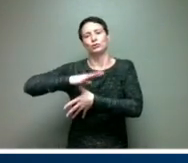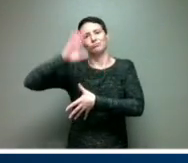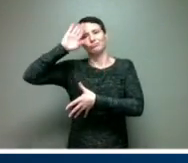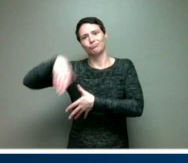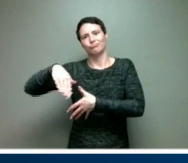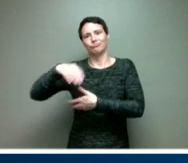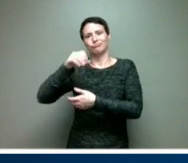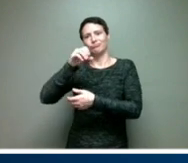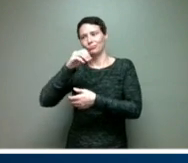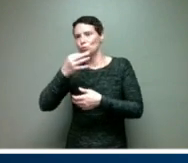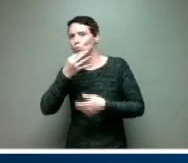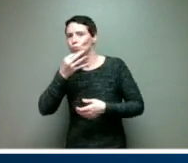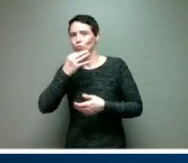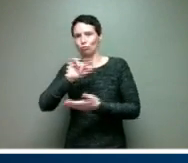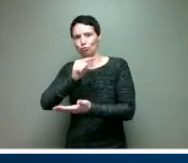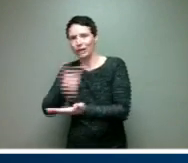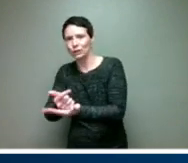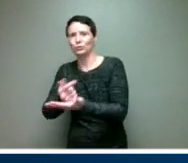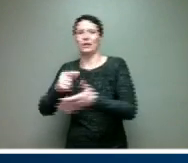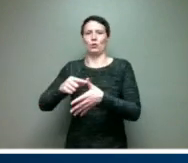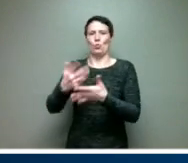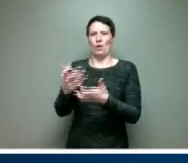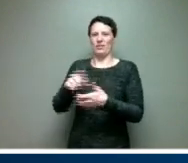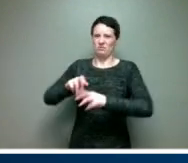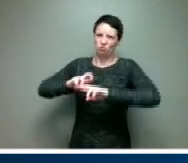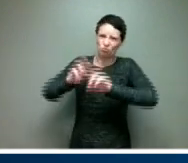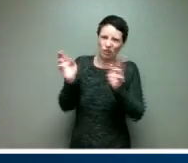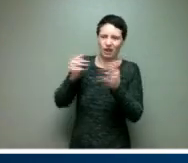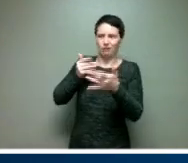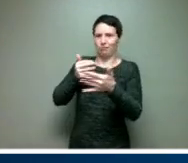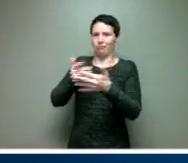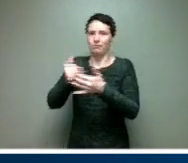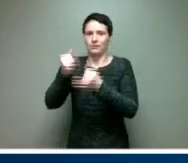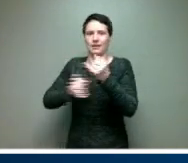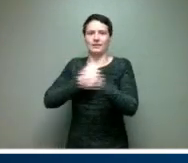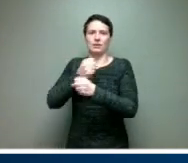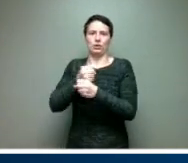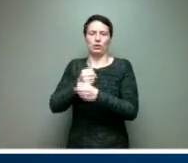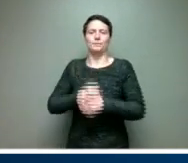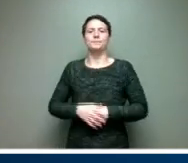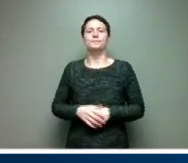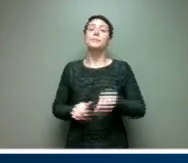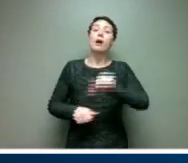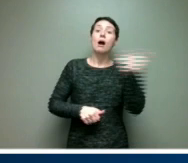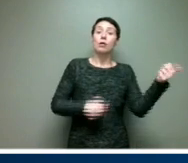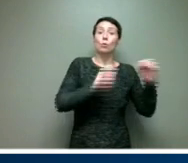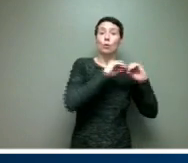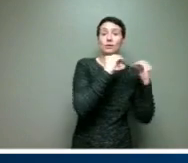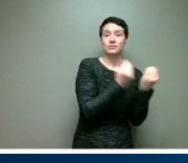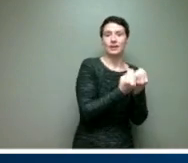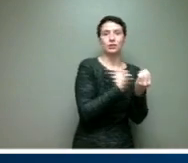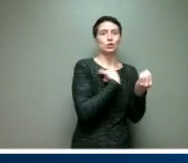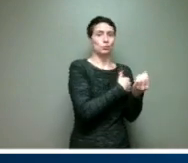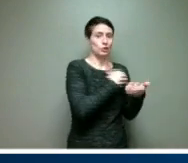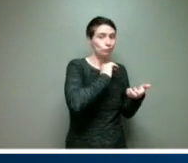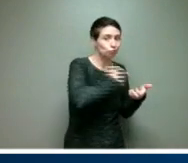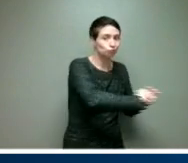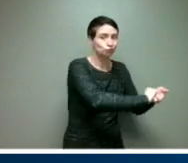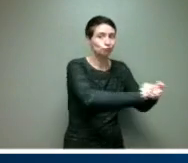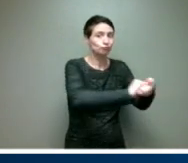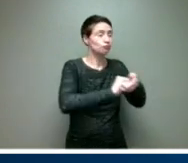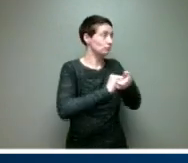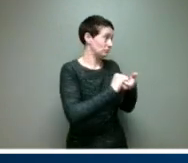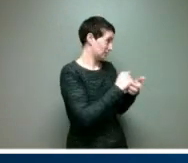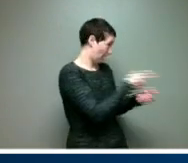the year and graduation. And we are partnering with some other organizations so that we can provide more hotspots for our